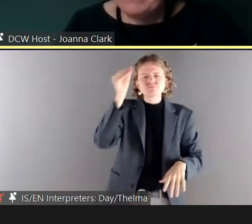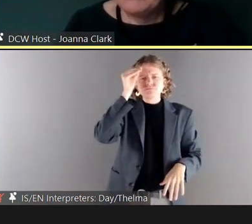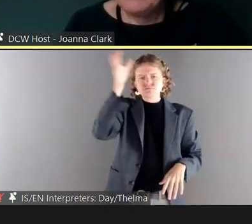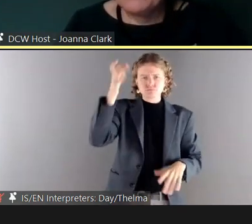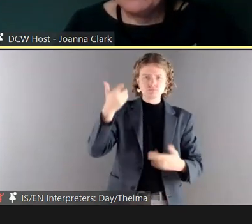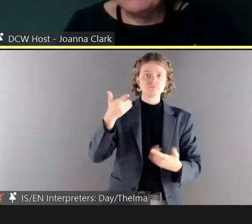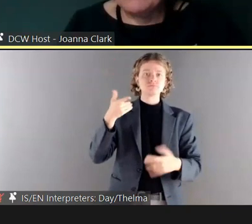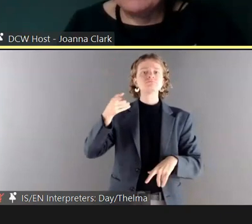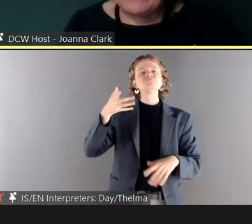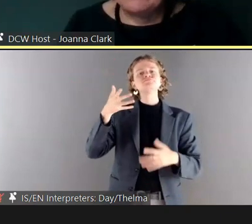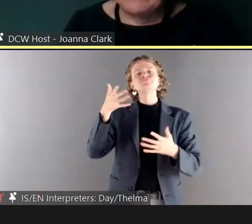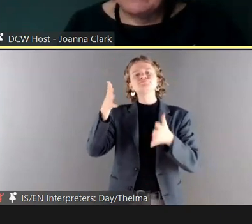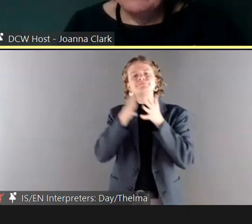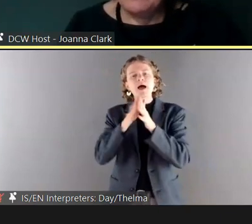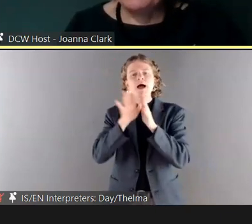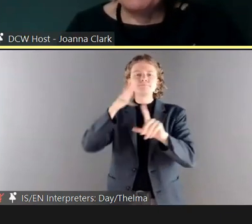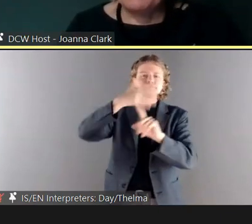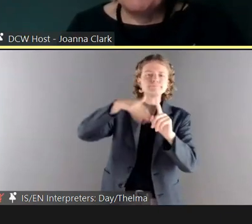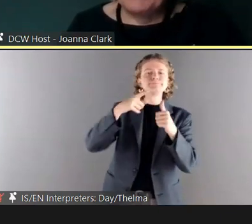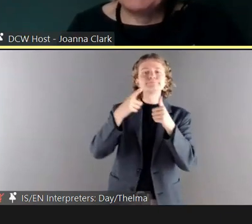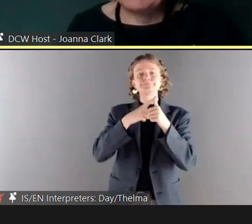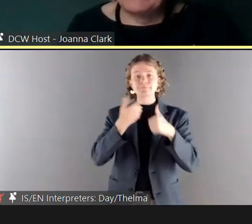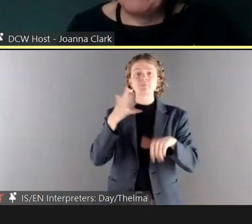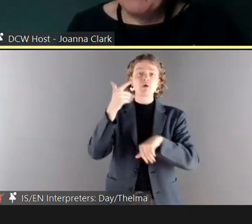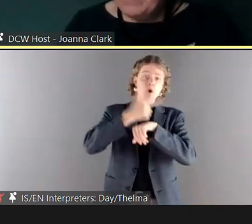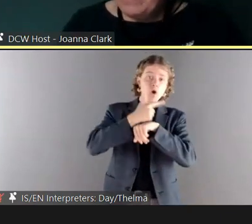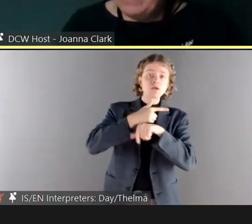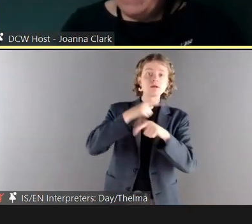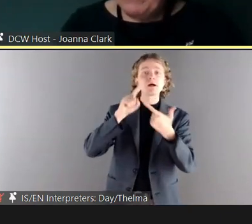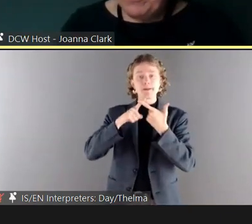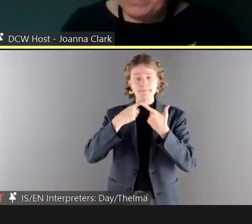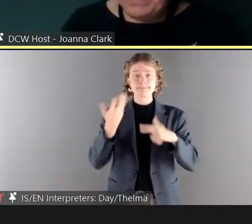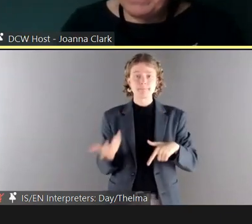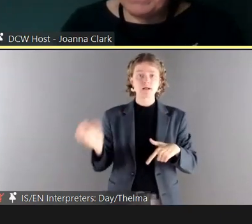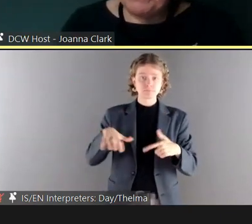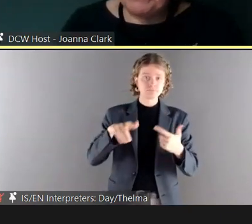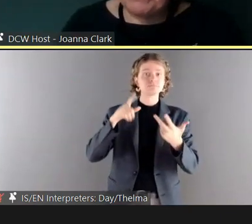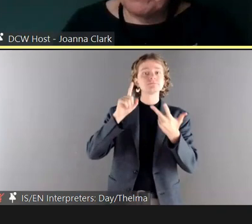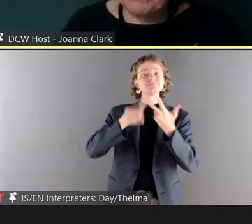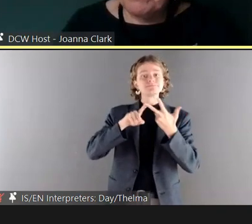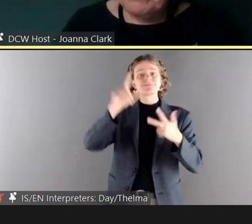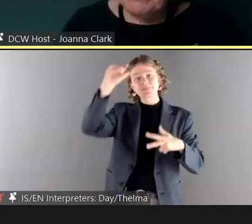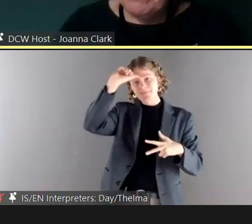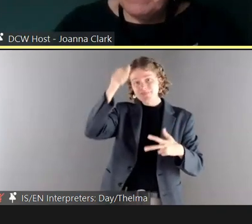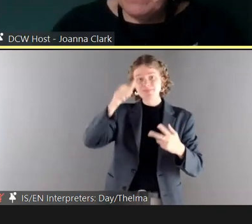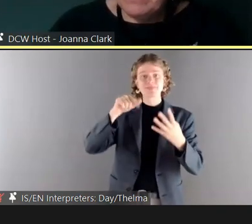Ghana, Bangladesh, India and Kenya, and we will be meeting them in a few minutes.